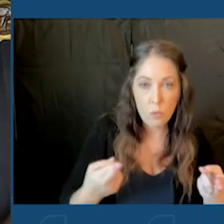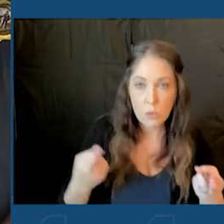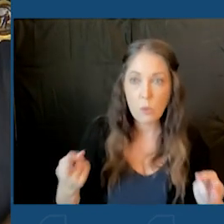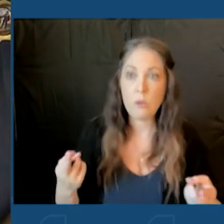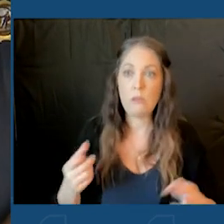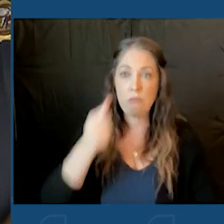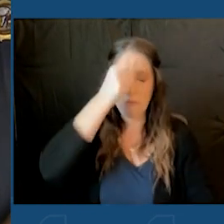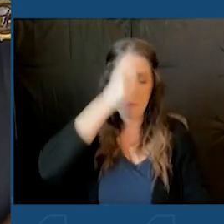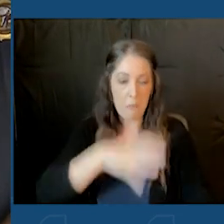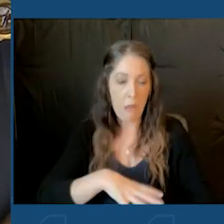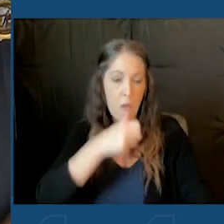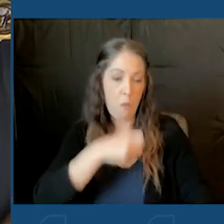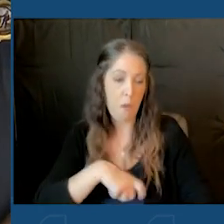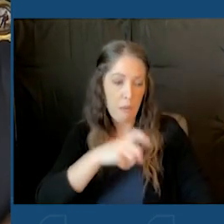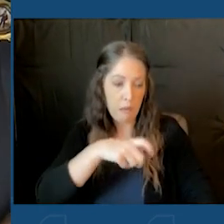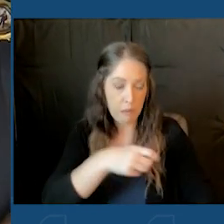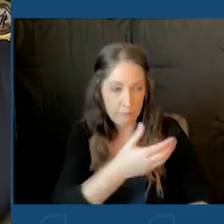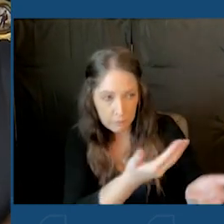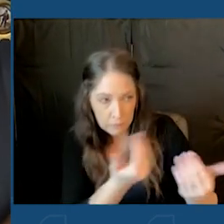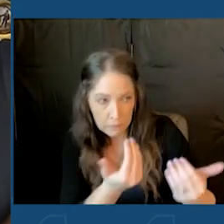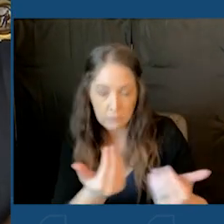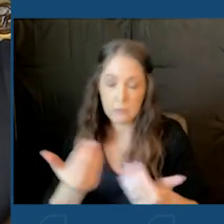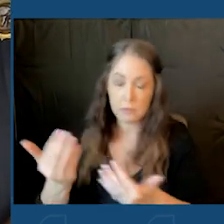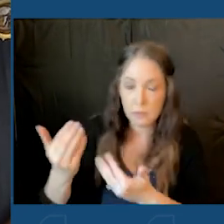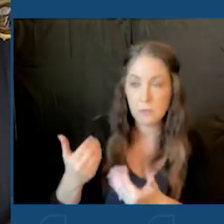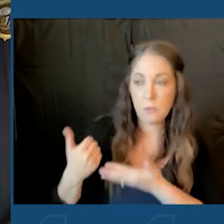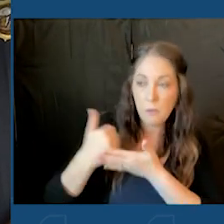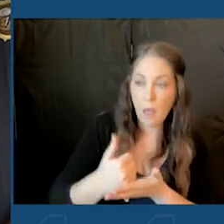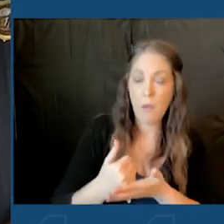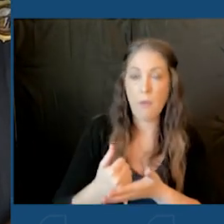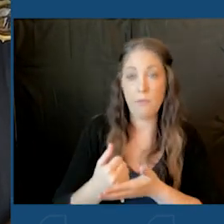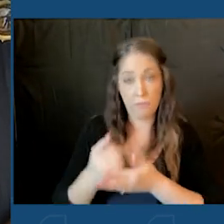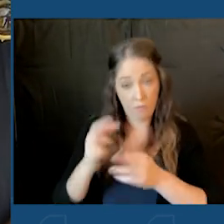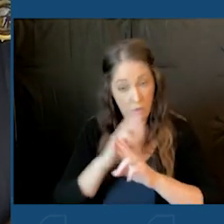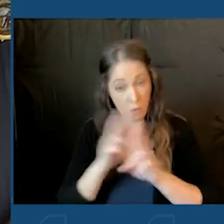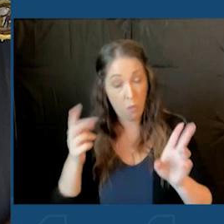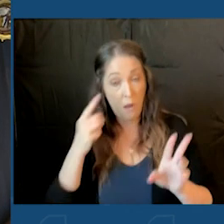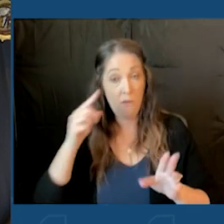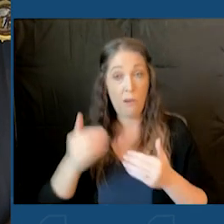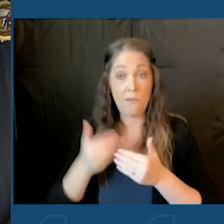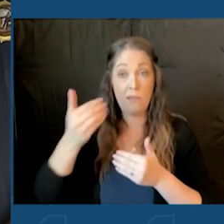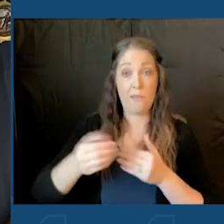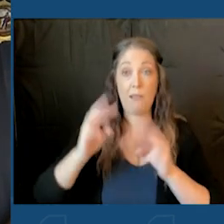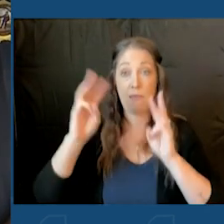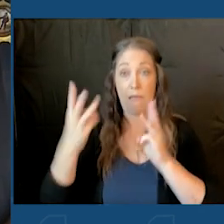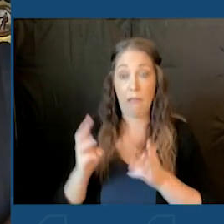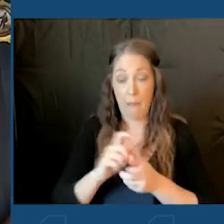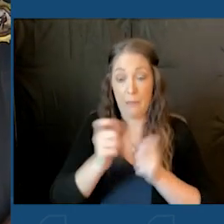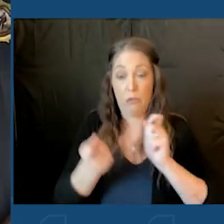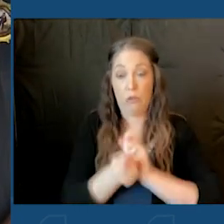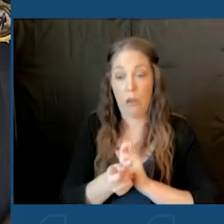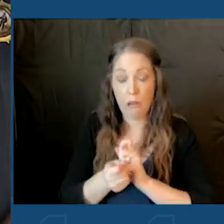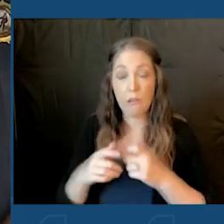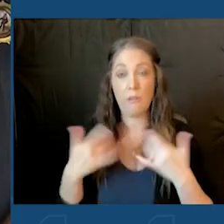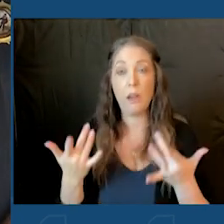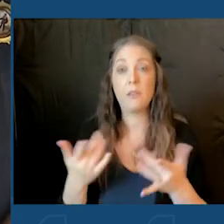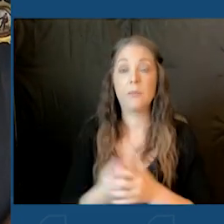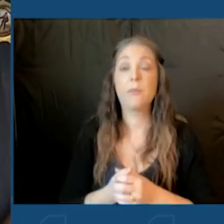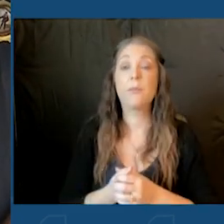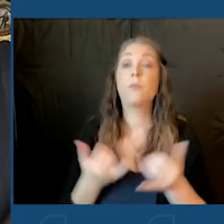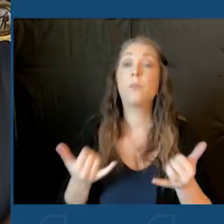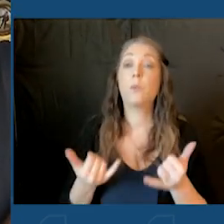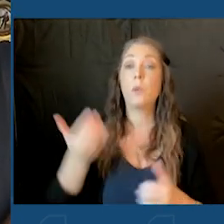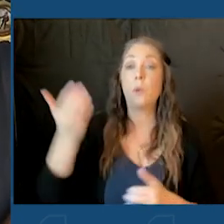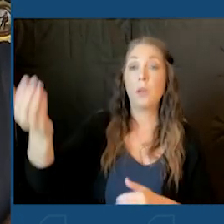to contain this fire and to be ready for the next major climate-driven event. And with that, let me introduce someone who's had